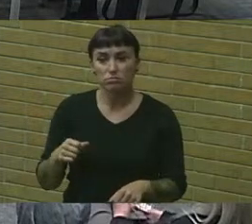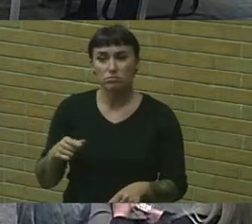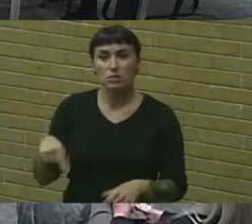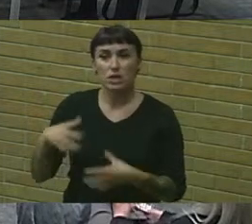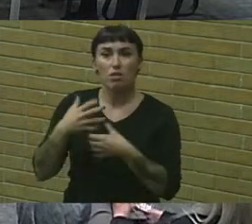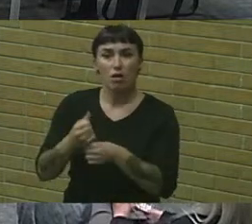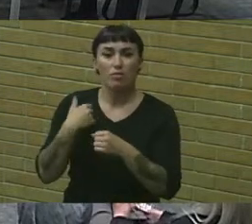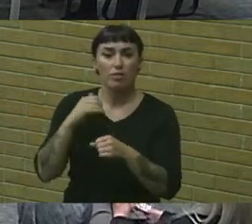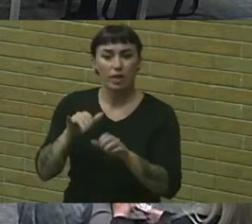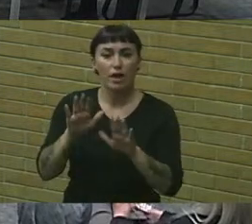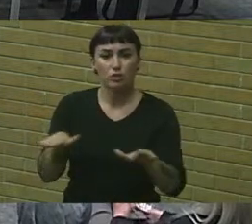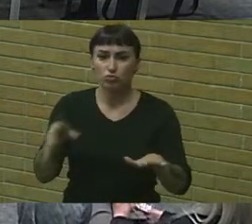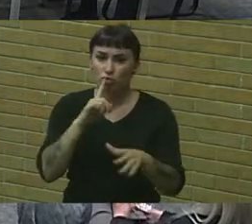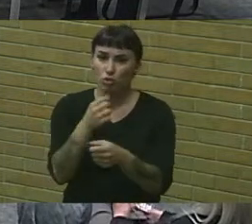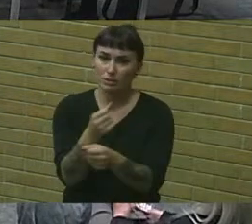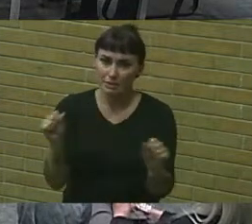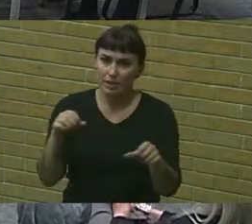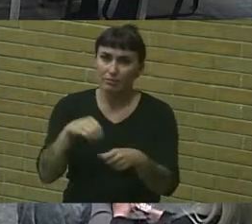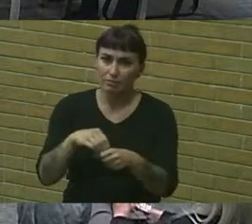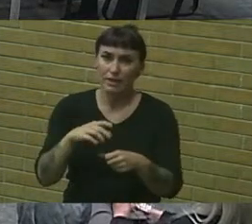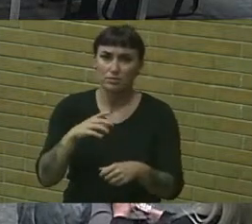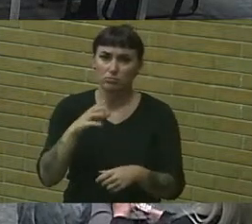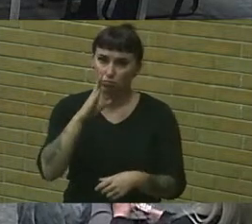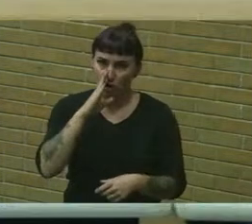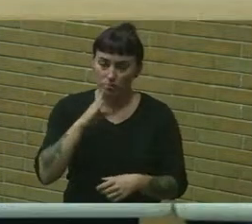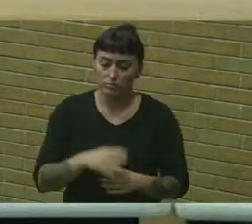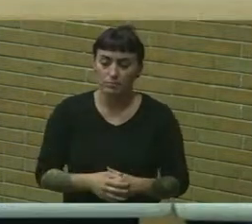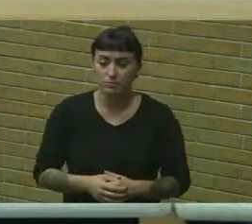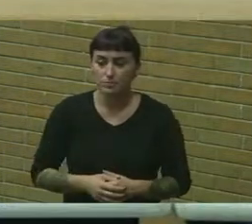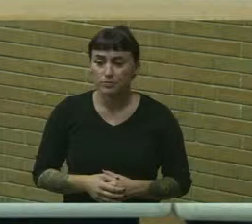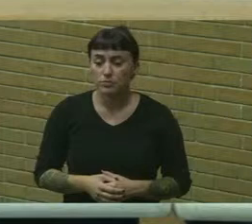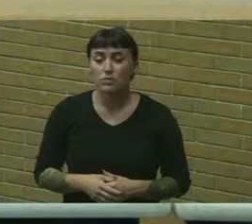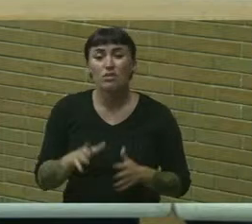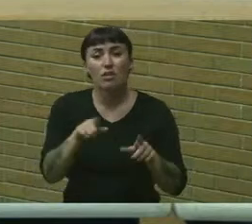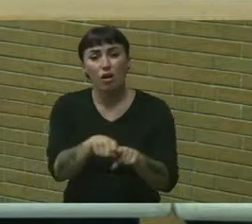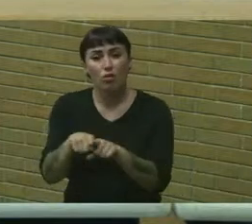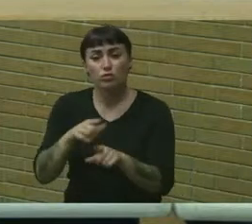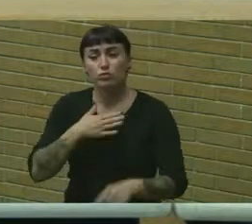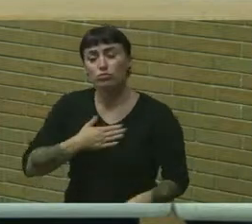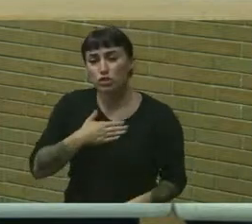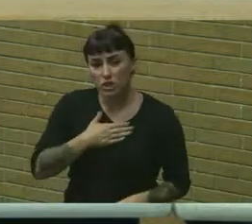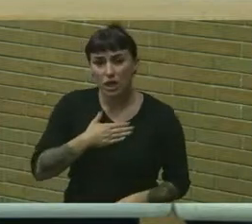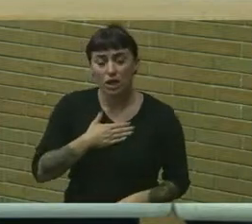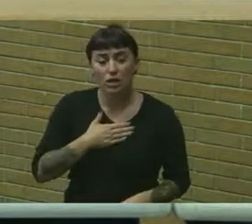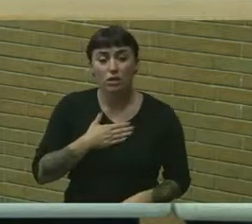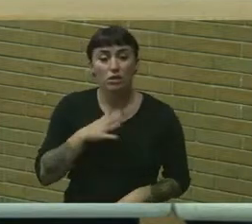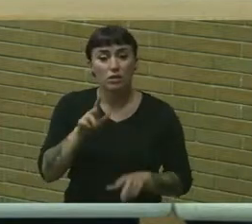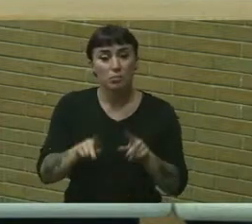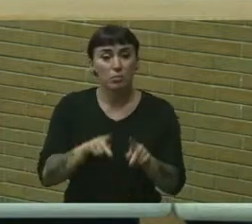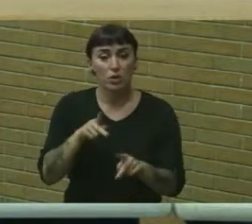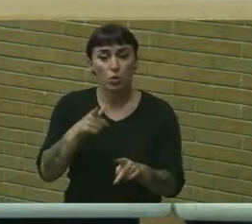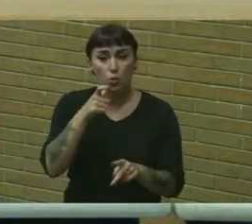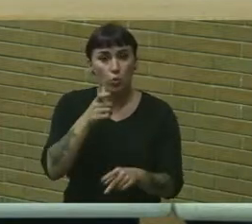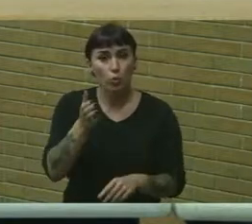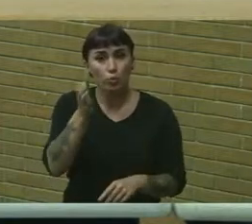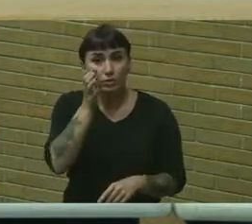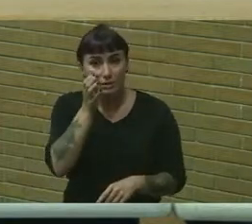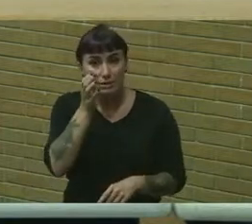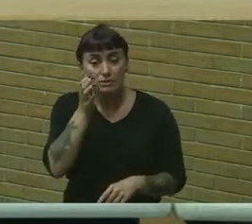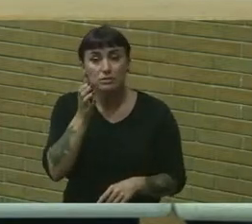our children are safe in Brighton. I also appreciate the people who have